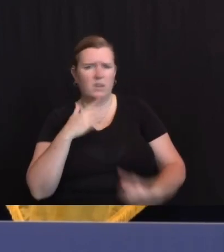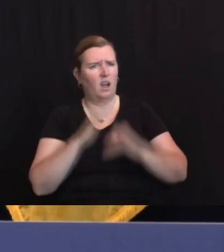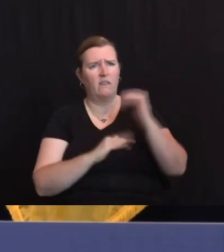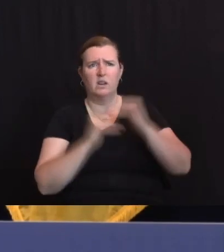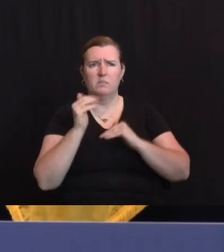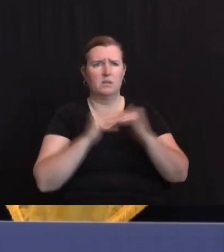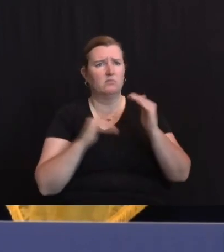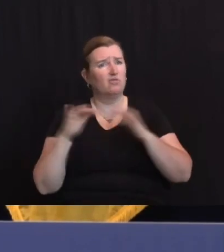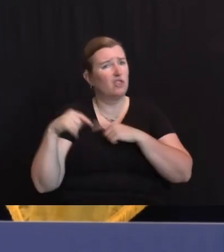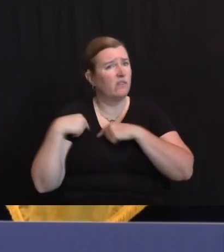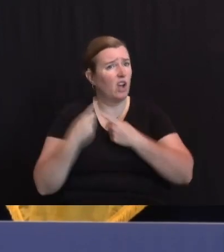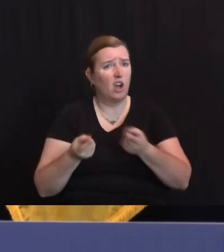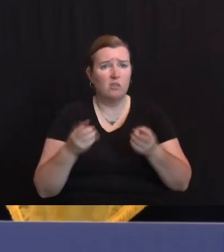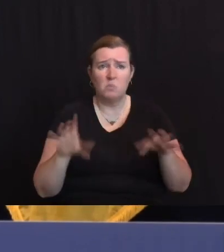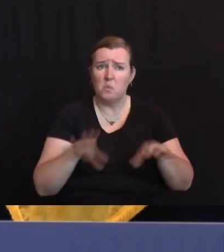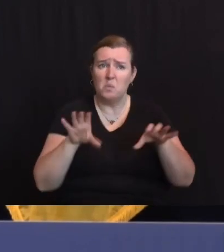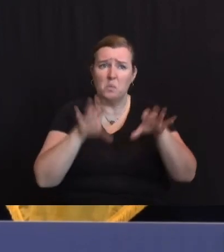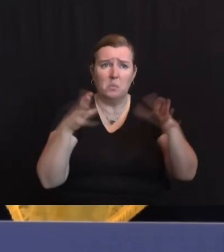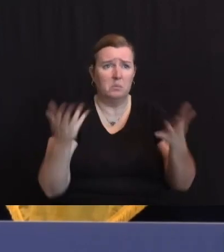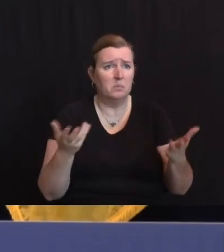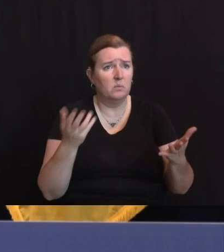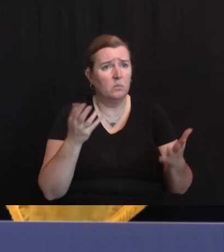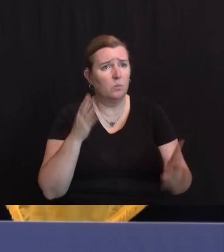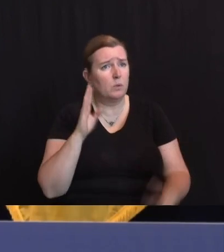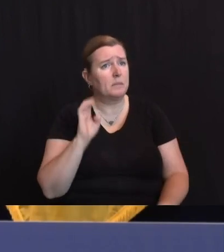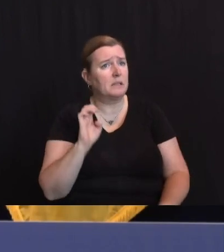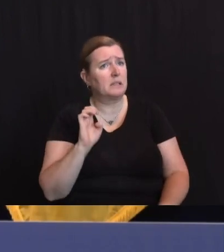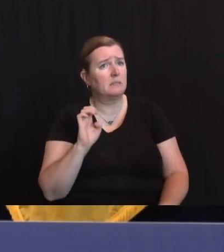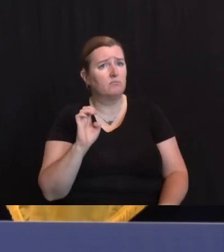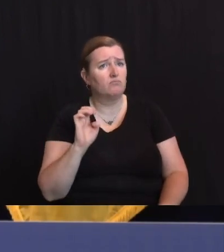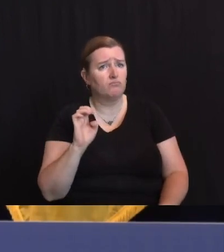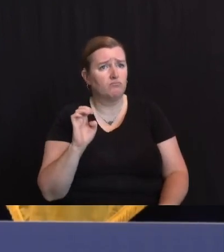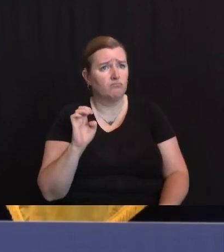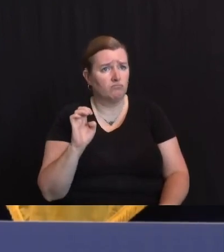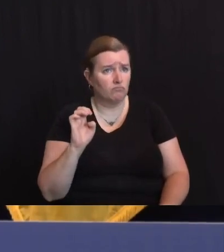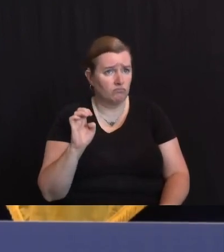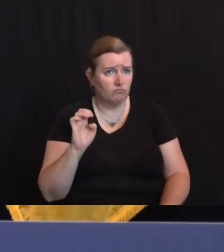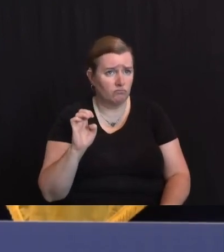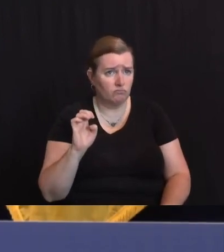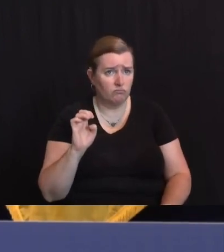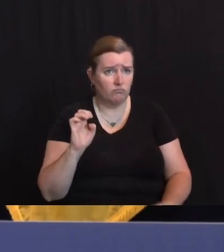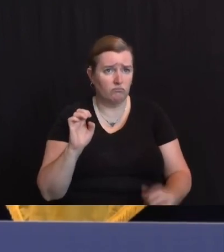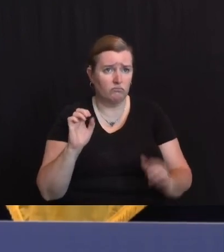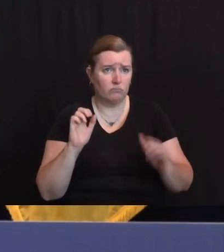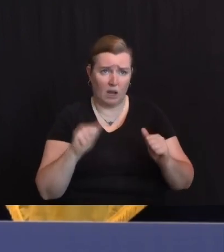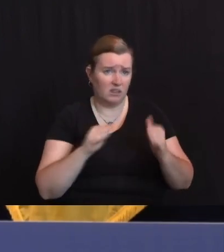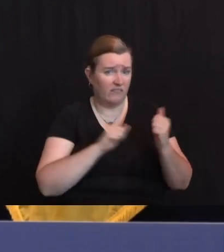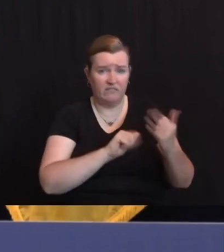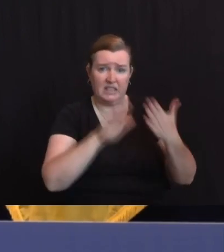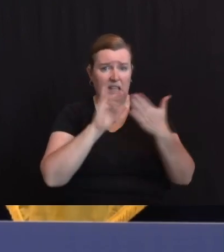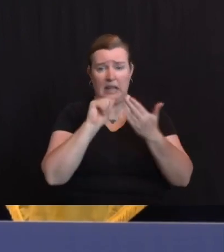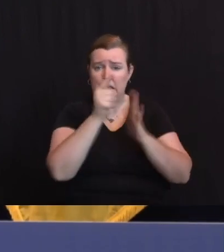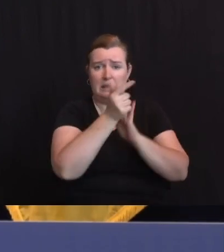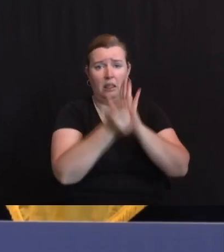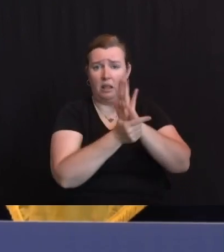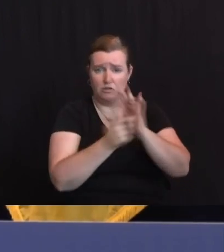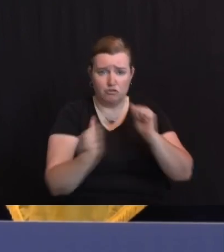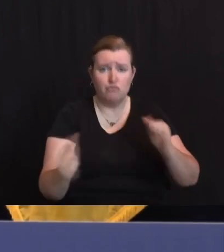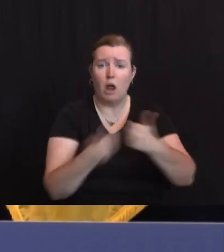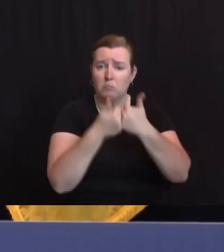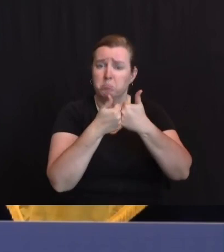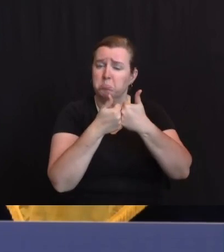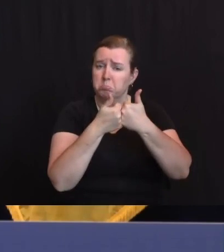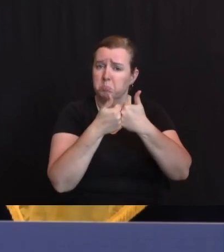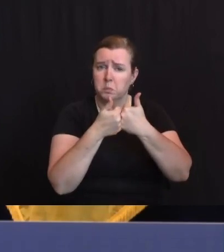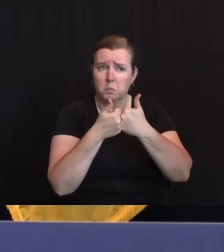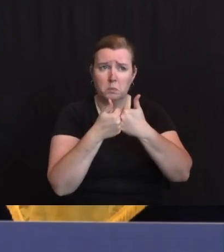done will withstand the test of time, will withstand legal challenges, et cetera. And so far that has been the case. Matt, anything you want to add to that? Yeah, I